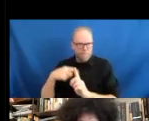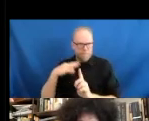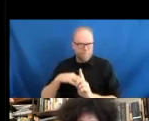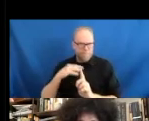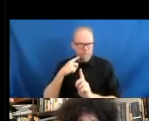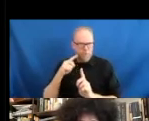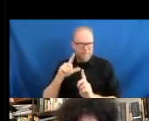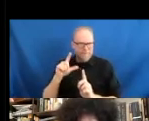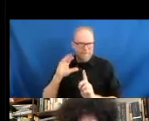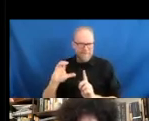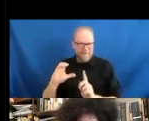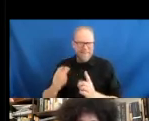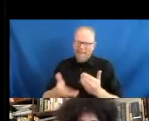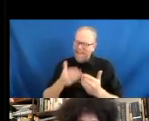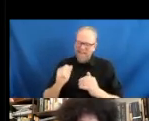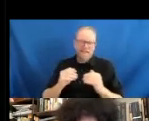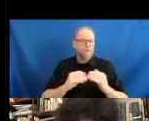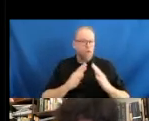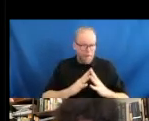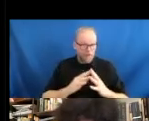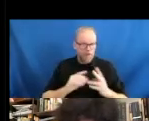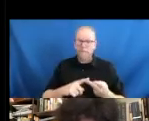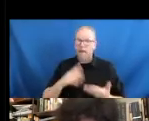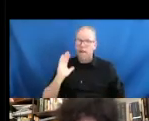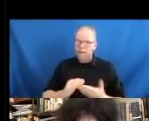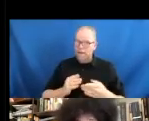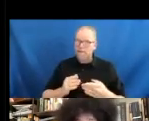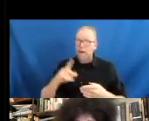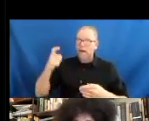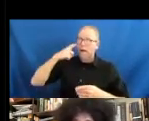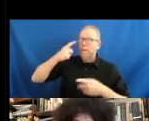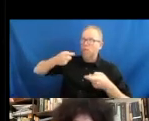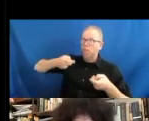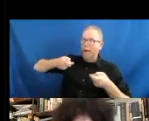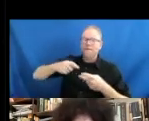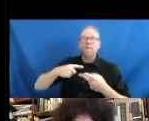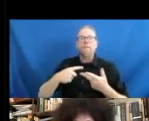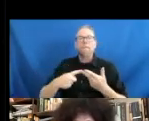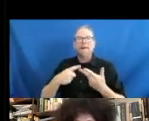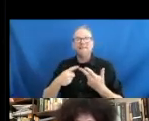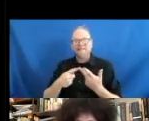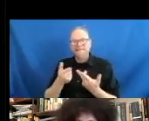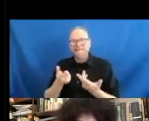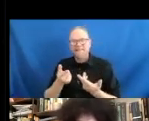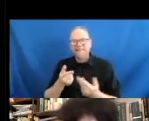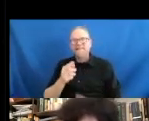LLC are ease of formation, less government regulation, and pass-through taxation, which evades corporate taxes